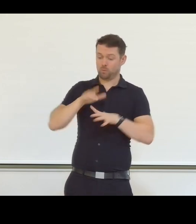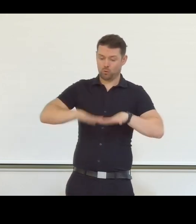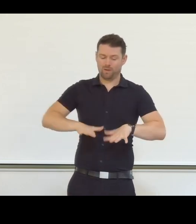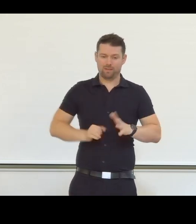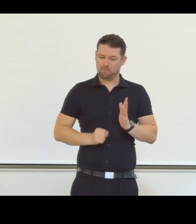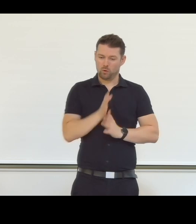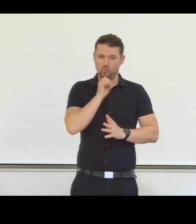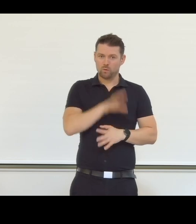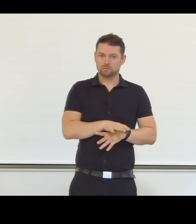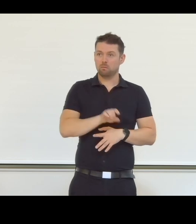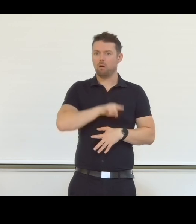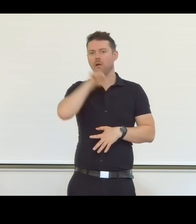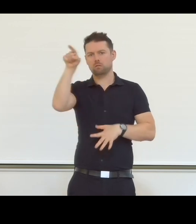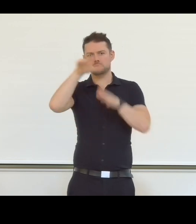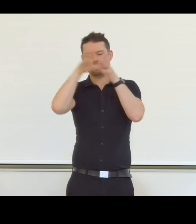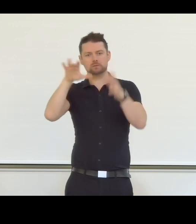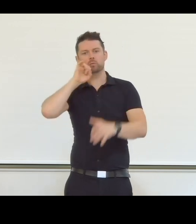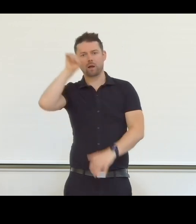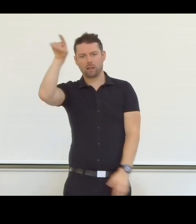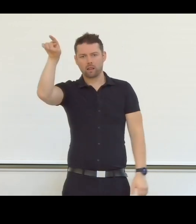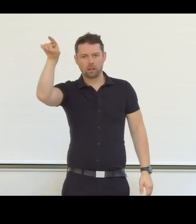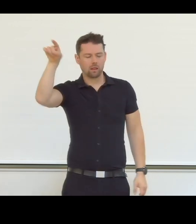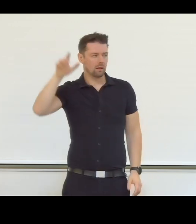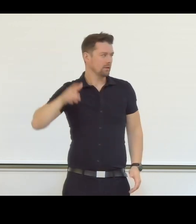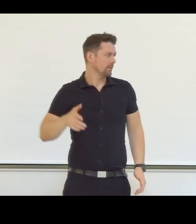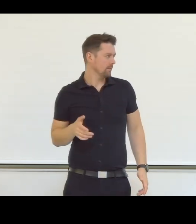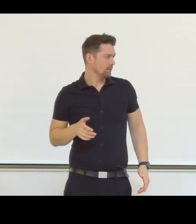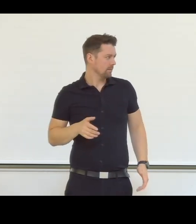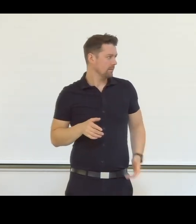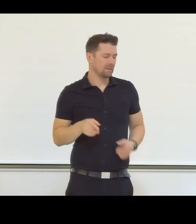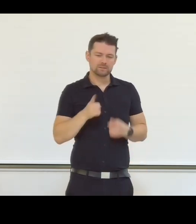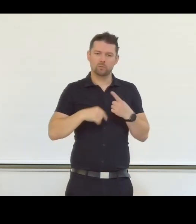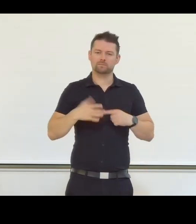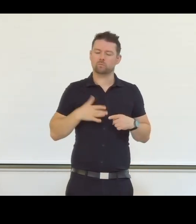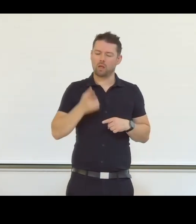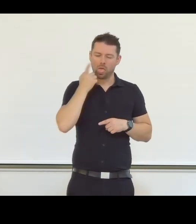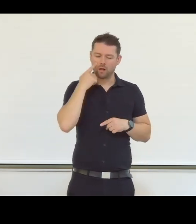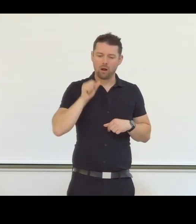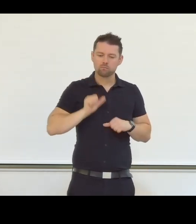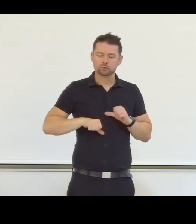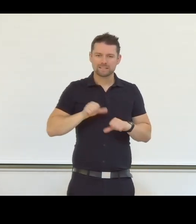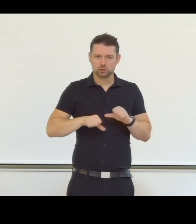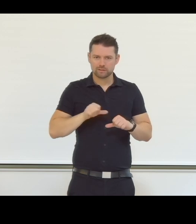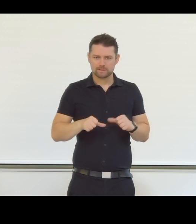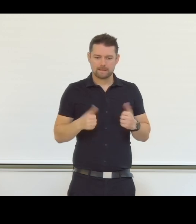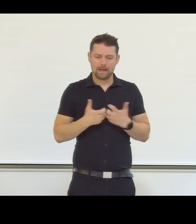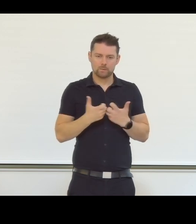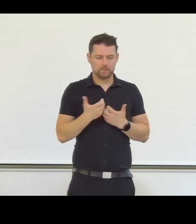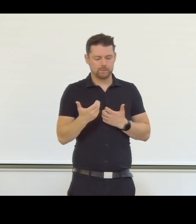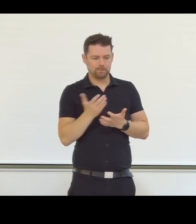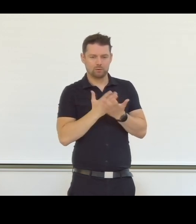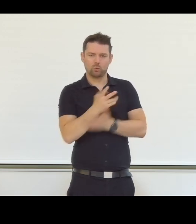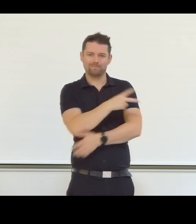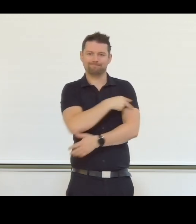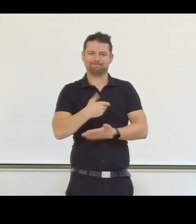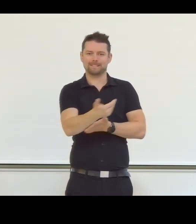Earth. So we can only look into procedures and into ways of keeping the crew